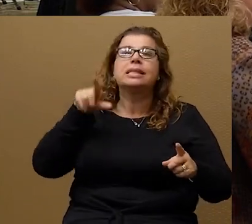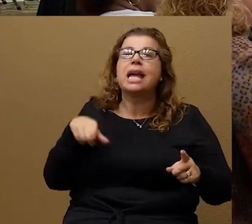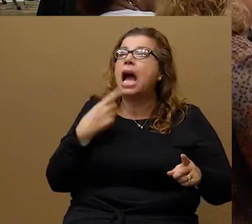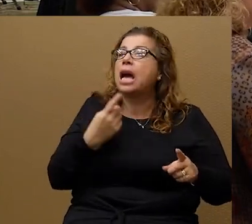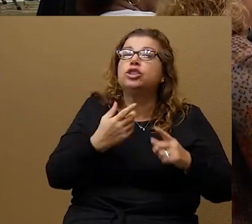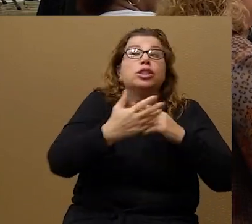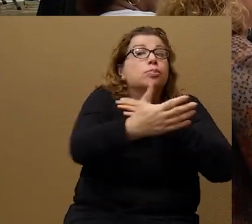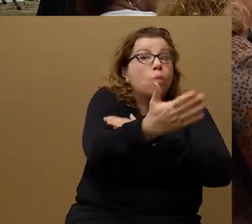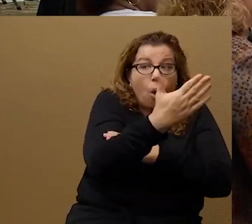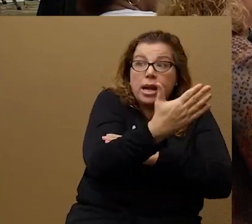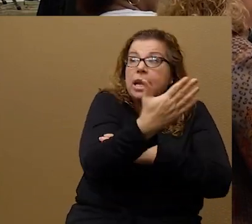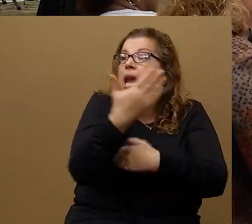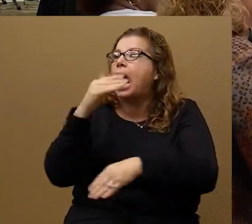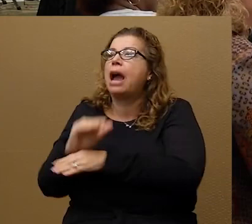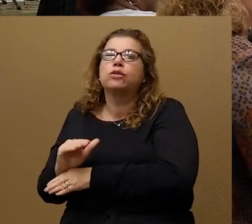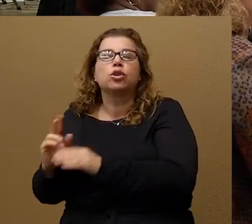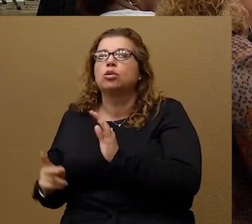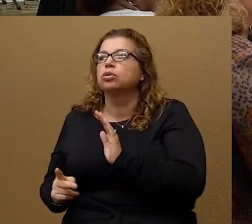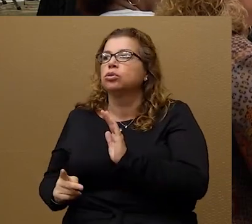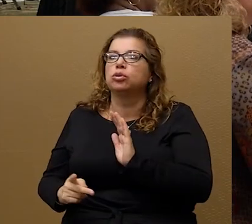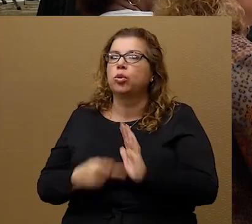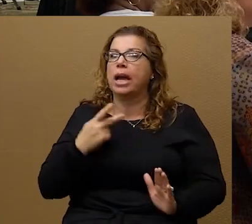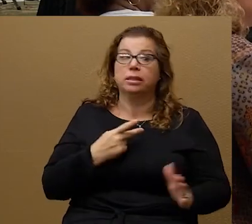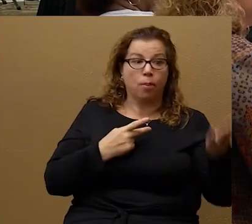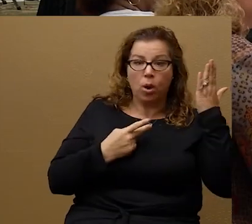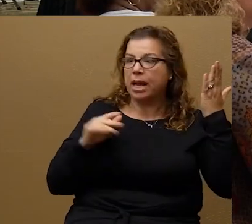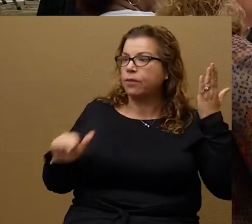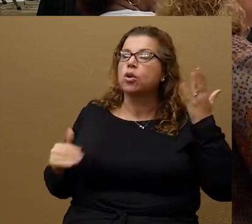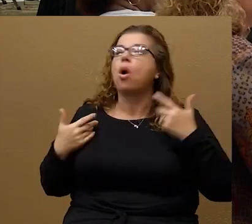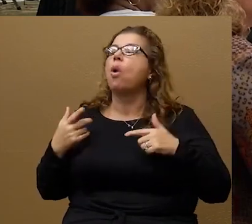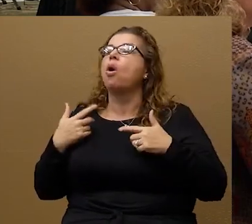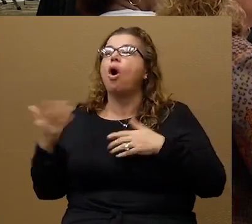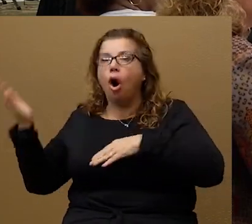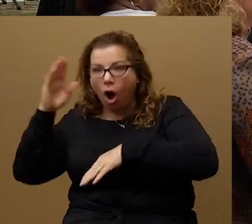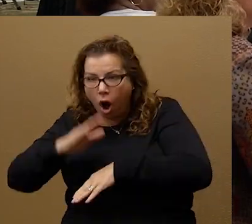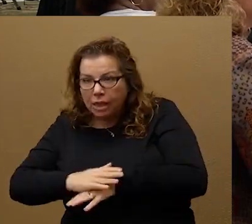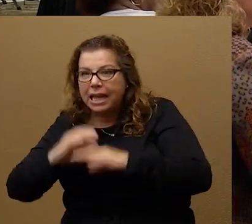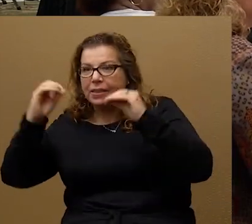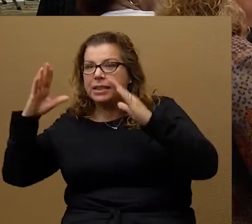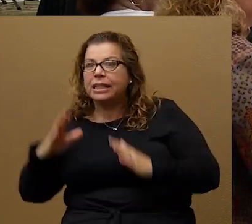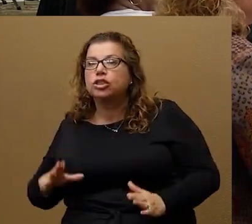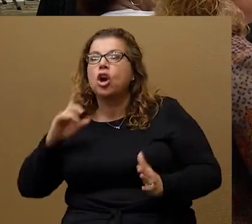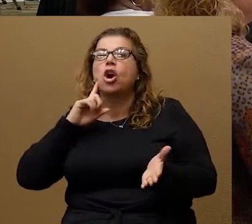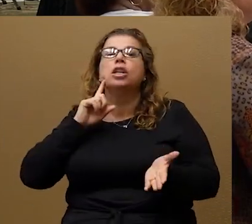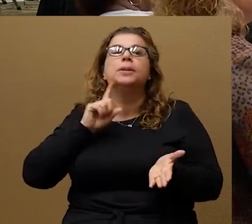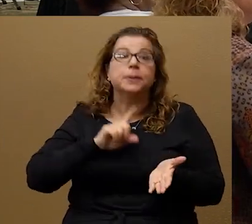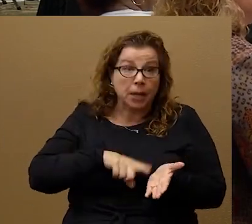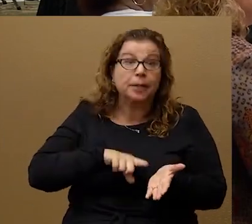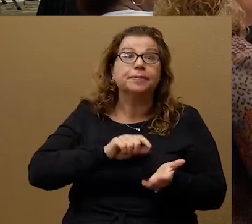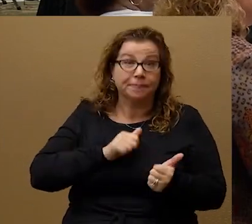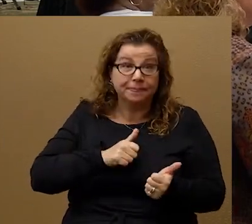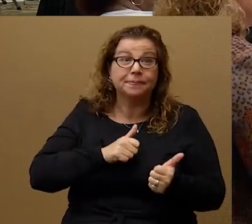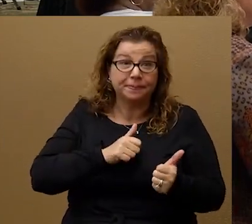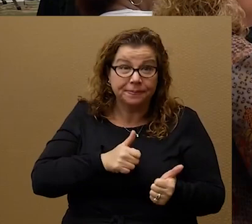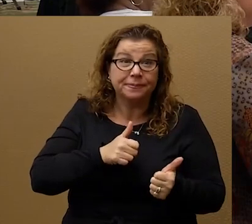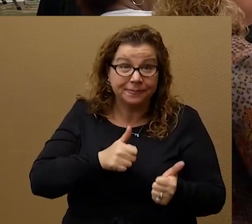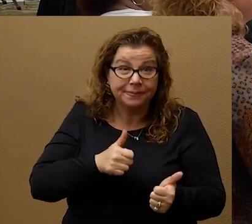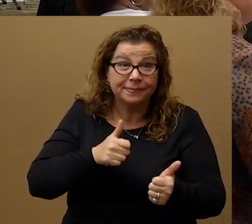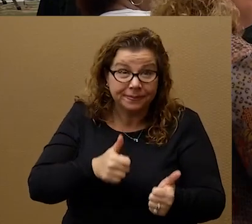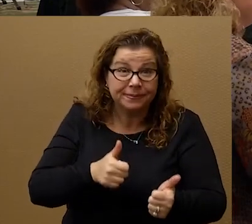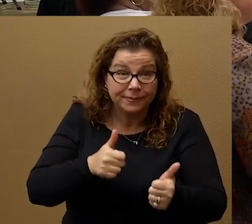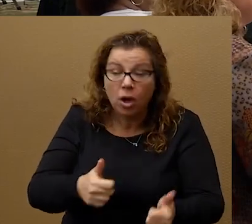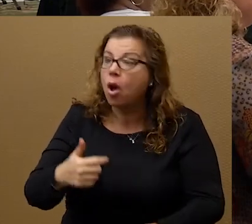throughout the day. Correct. They need to constantly be checking in and checking out. Right. Because our things are not set up that way. It's morning and afternoon